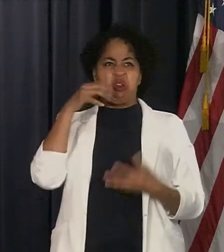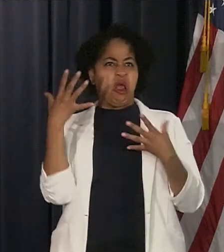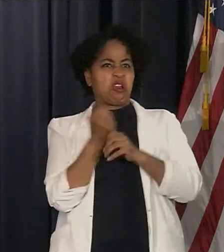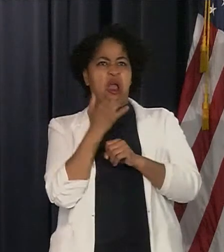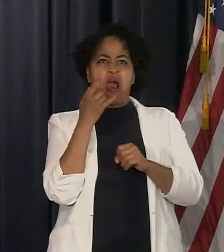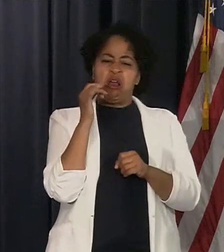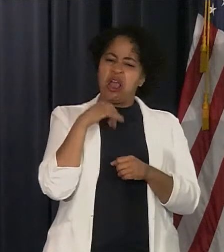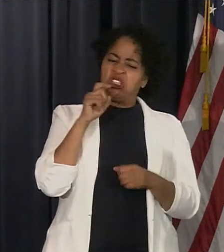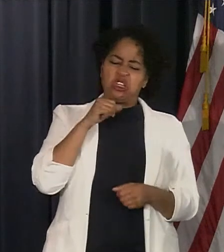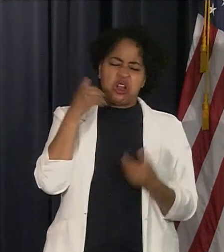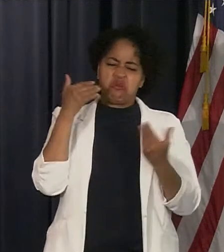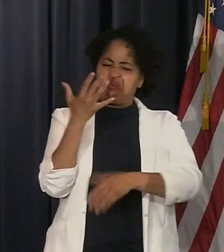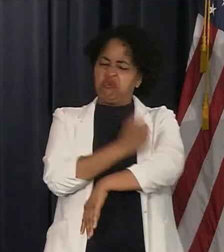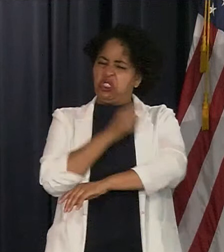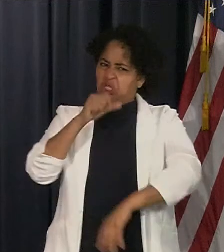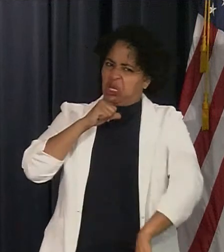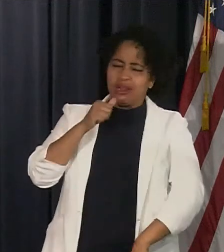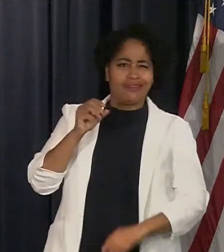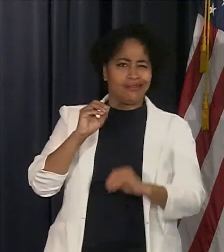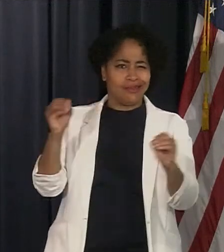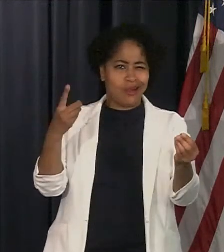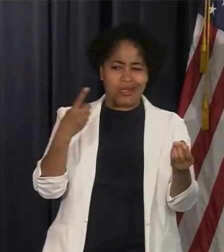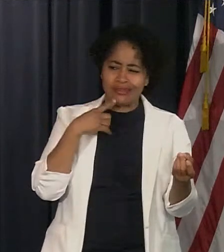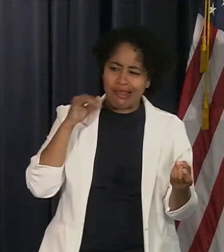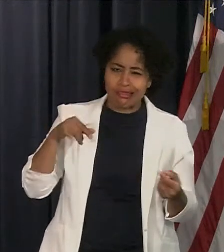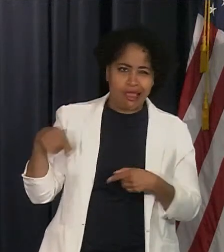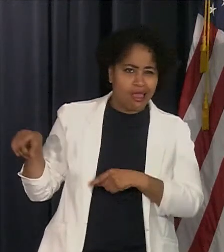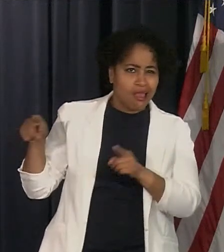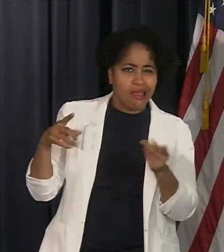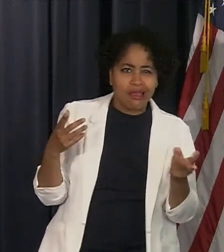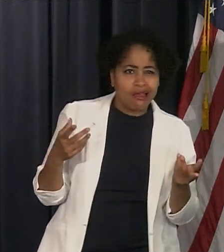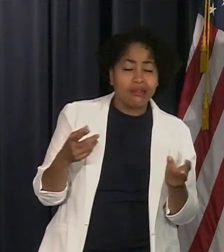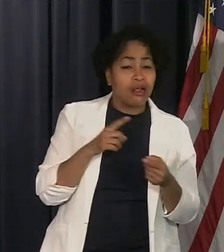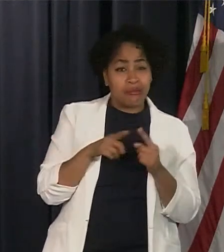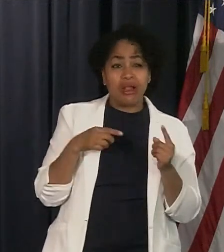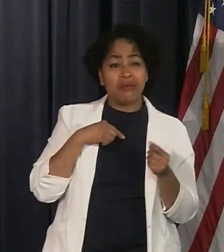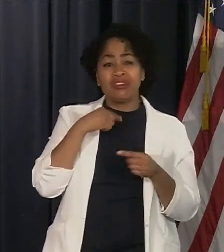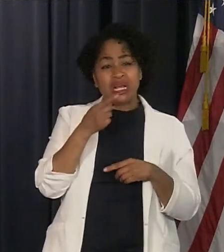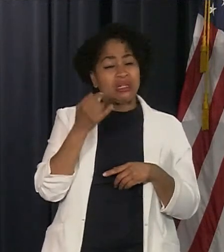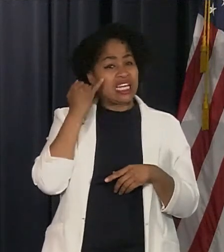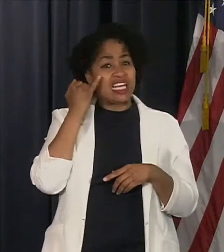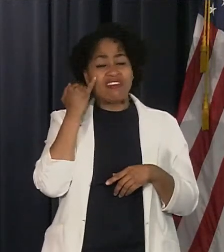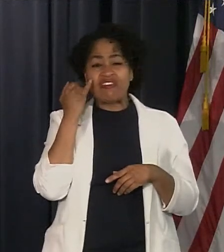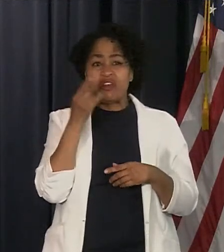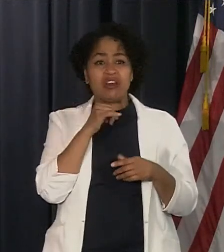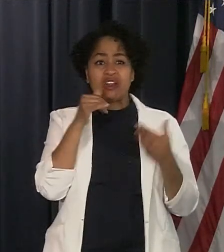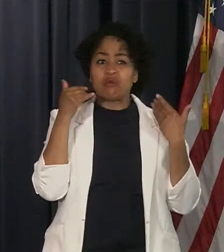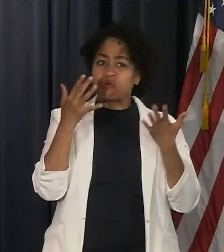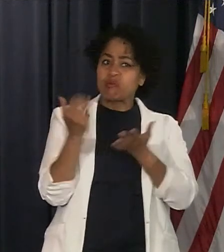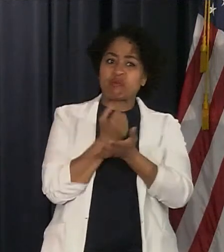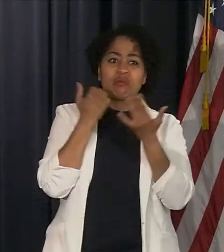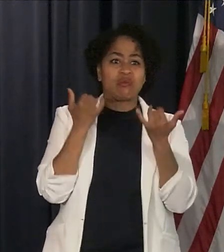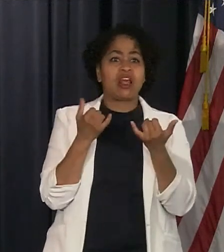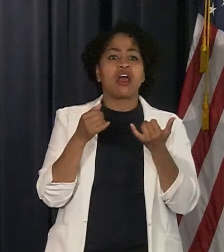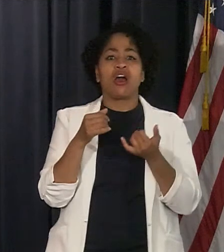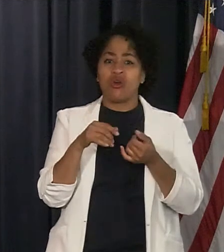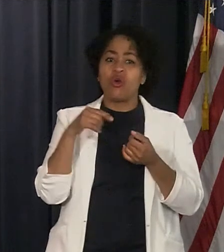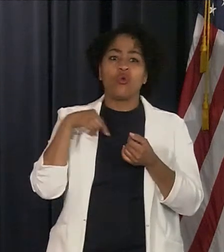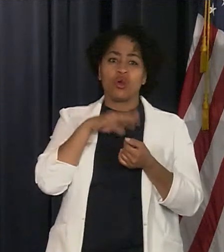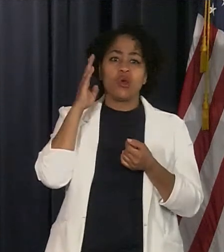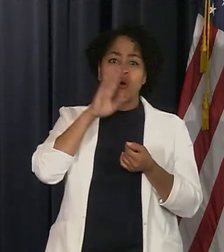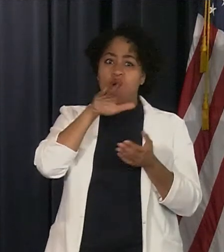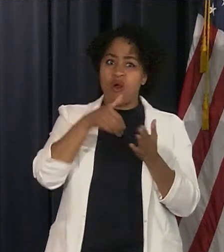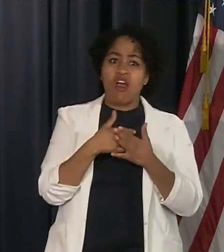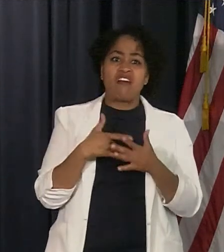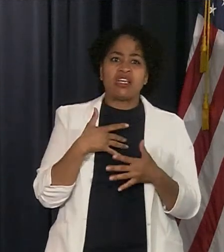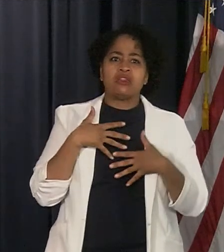regret in this state before the end of this year if we don't act more decisively. And if you look at what's happened